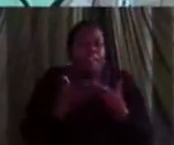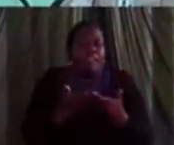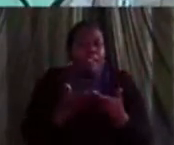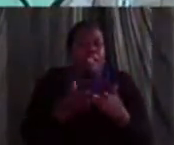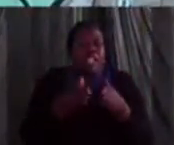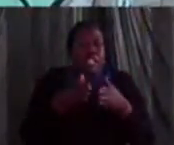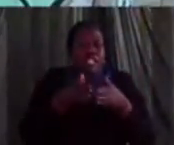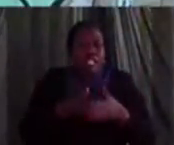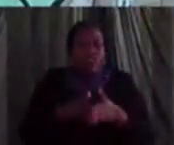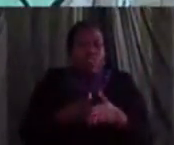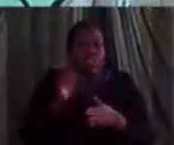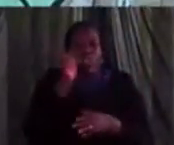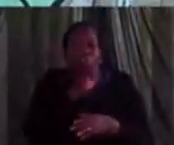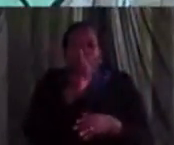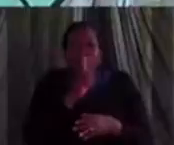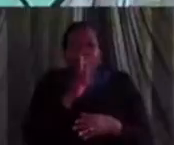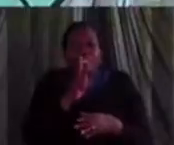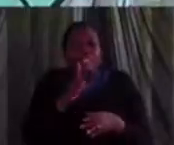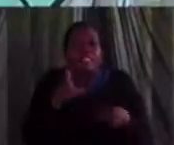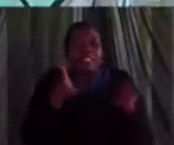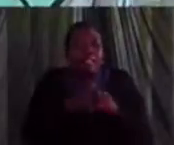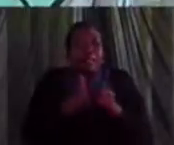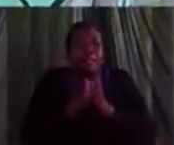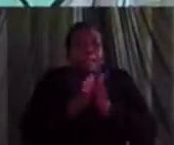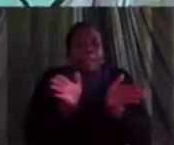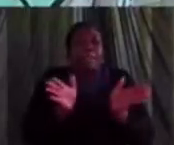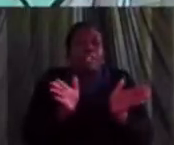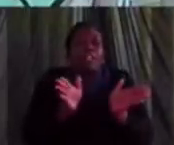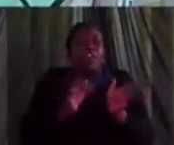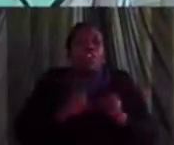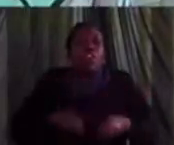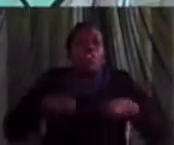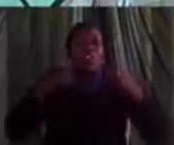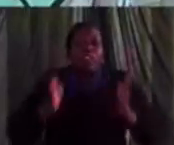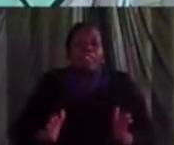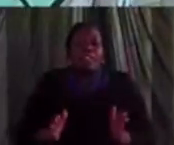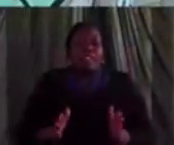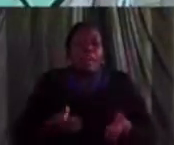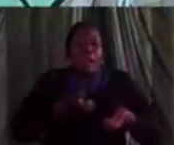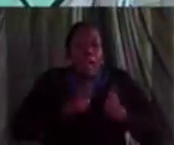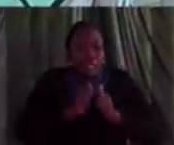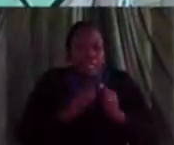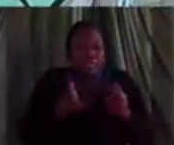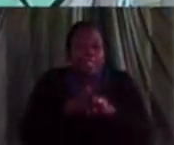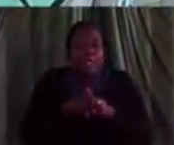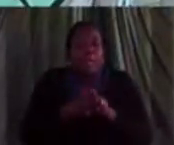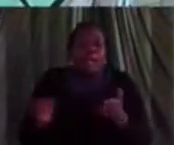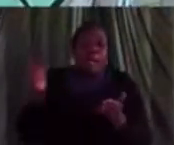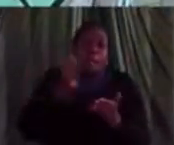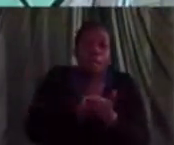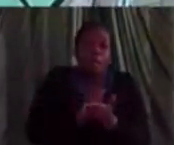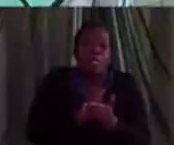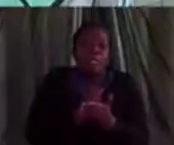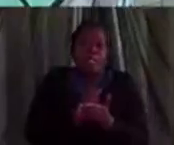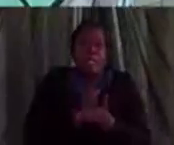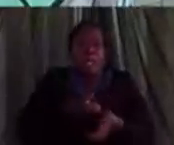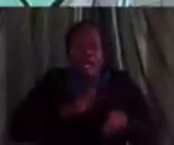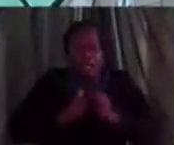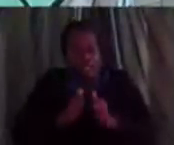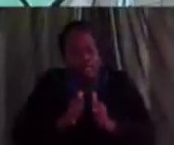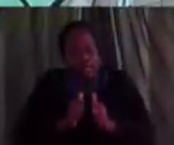Offences Act, in the Public Officers Ethics Act, and in the Employment Act. Now, I was looking at the definition or the meaning